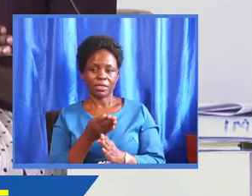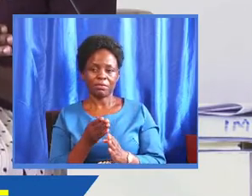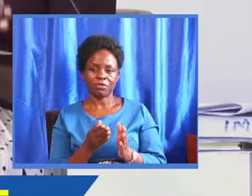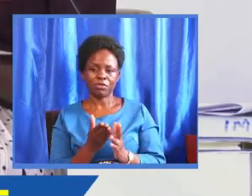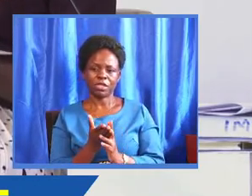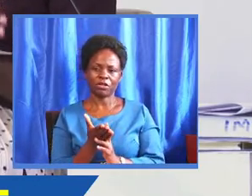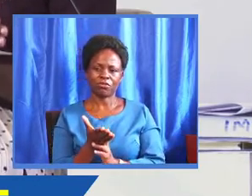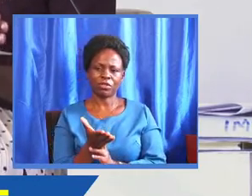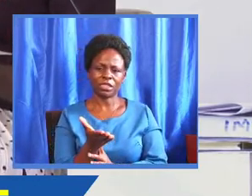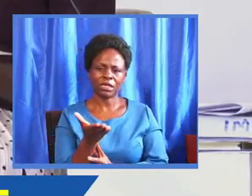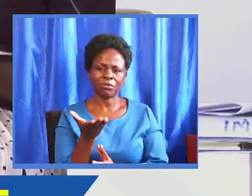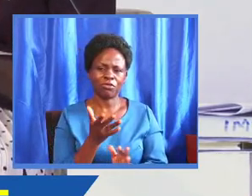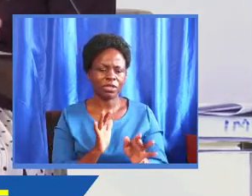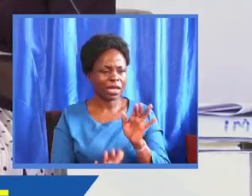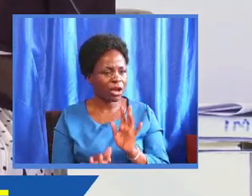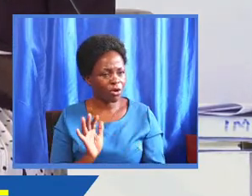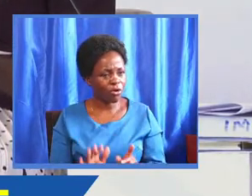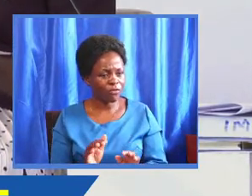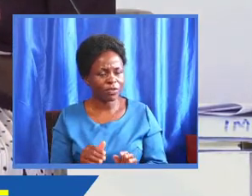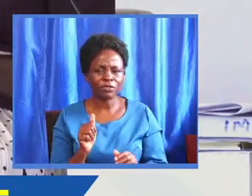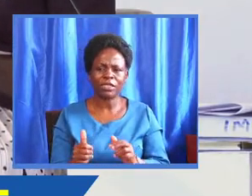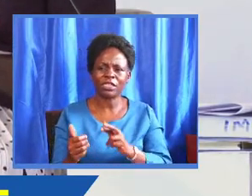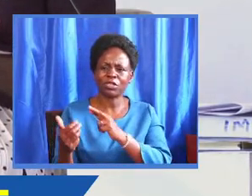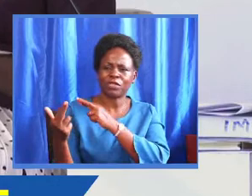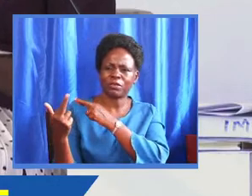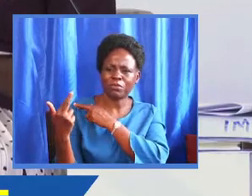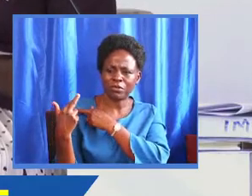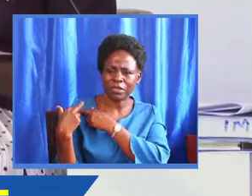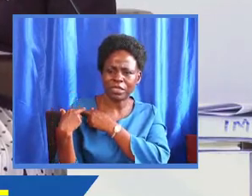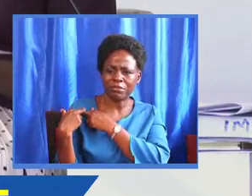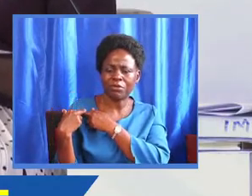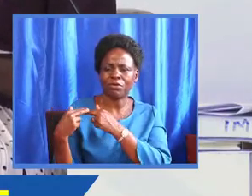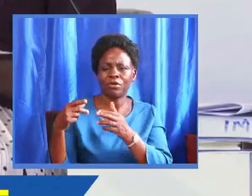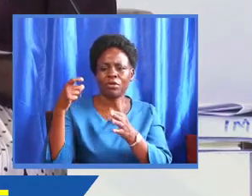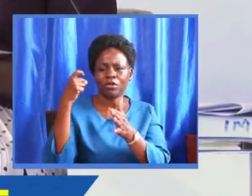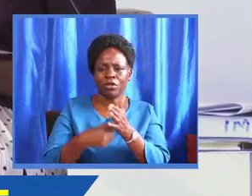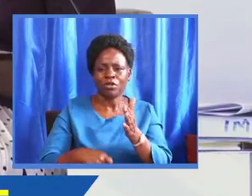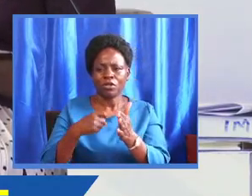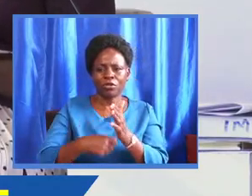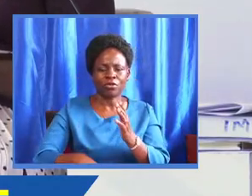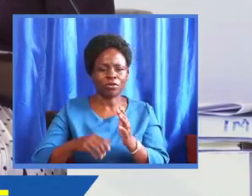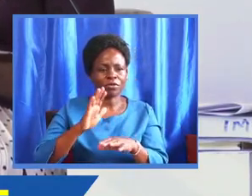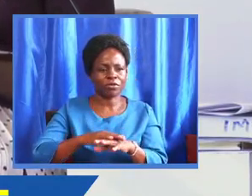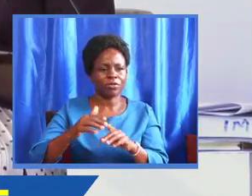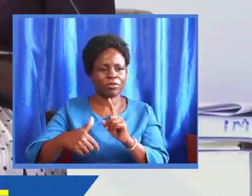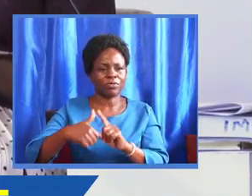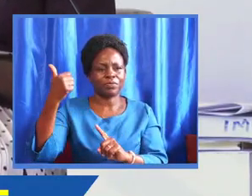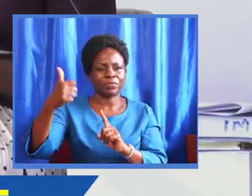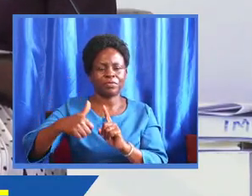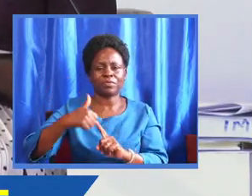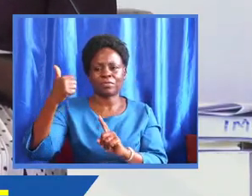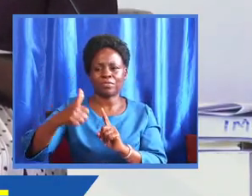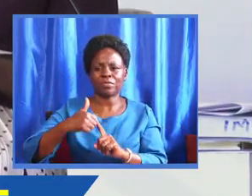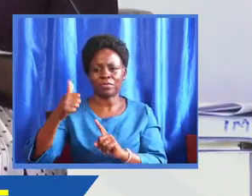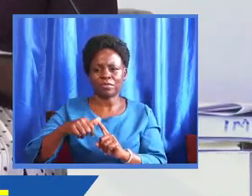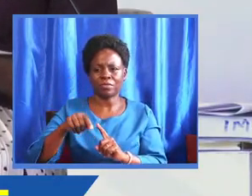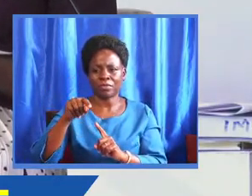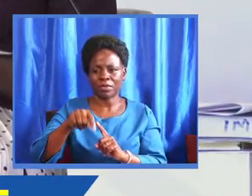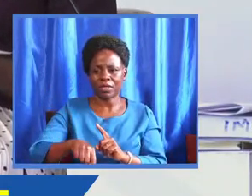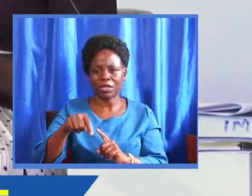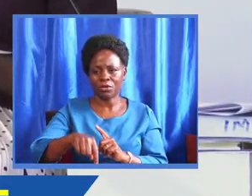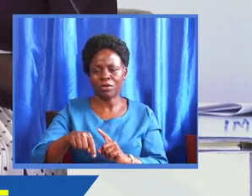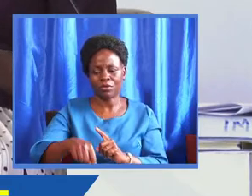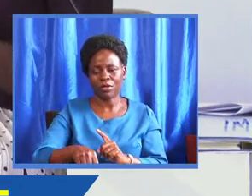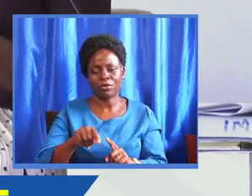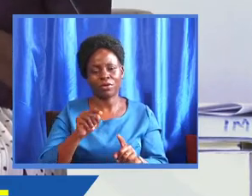kuyisaamu tulina office ekola kimu kyokka omusolo ku bupangisa gye tuyita rental office eri wansi wano we